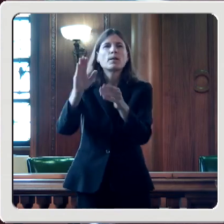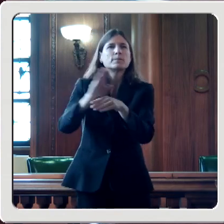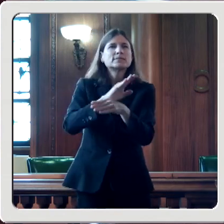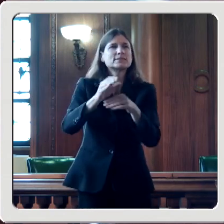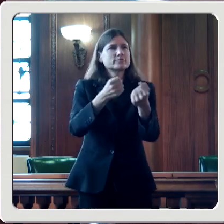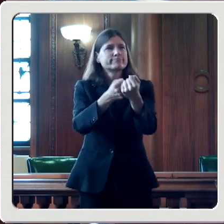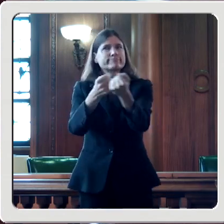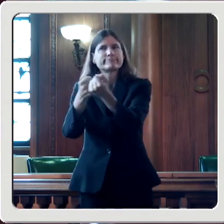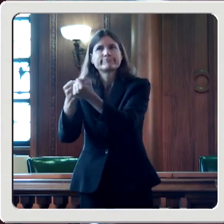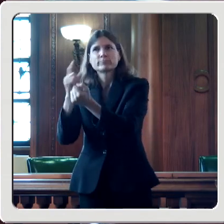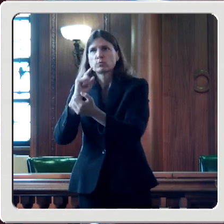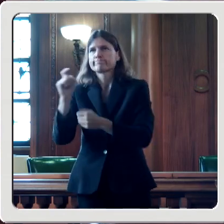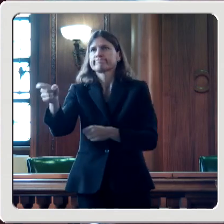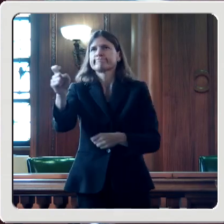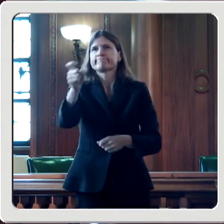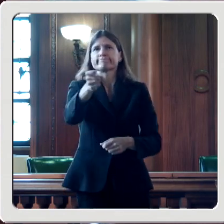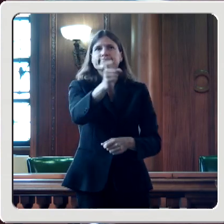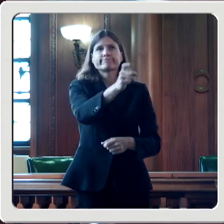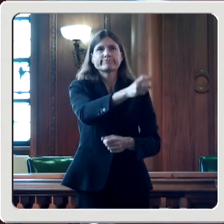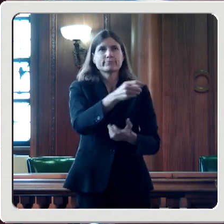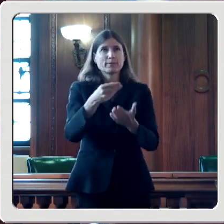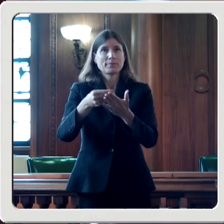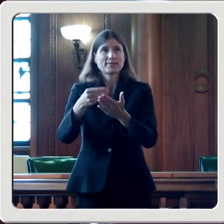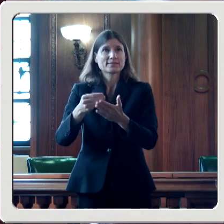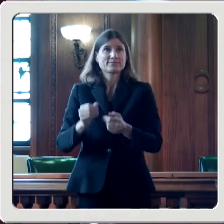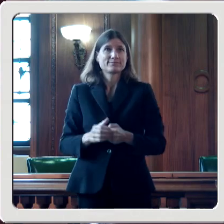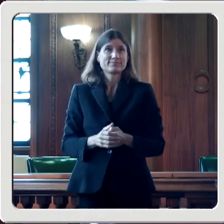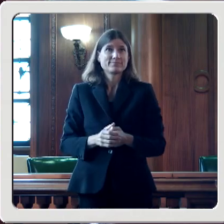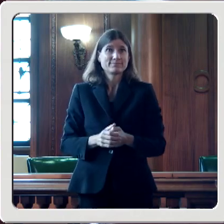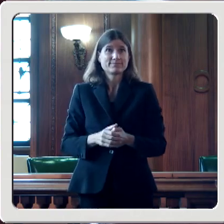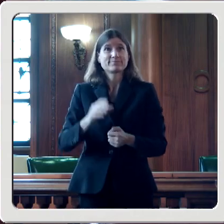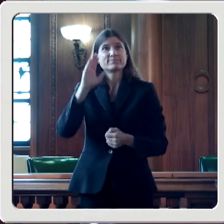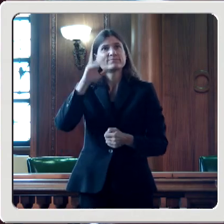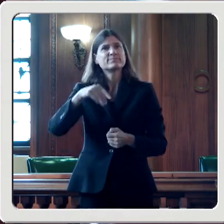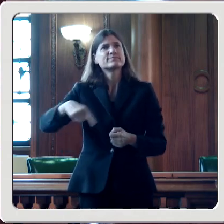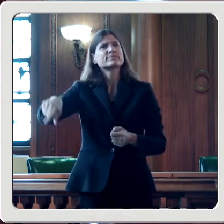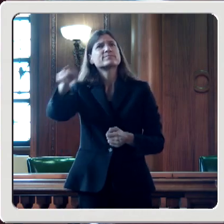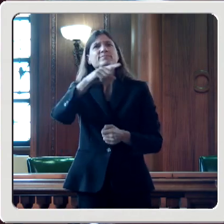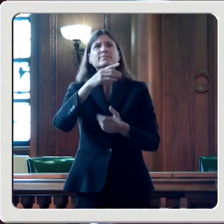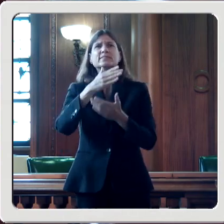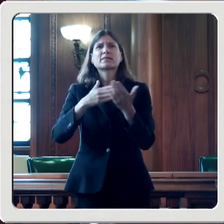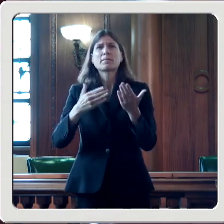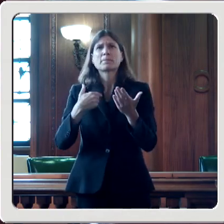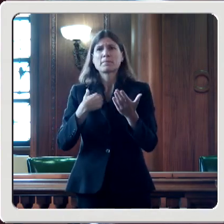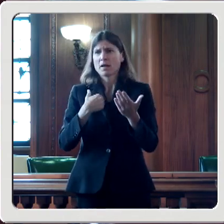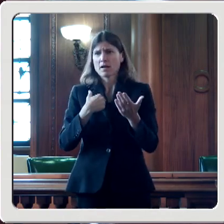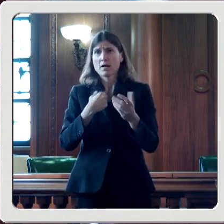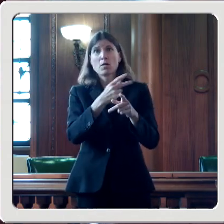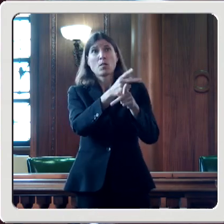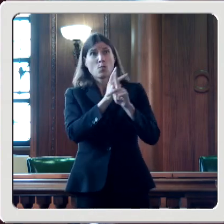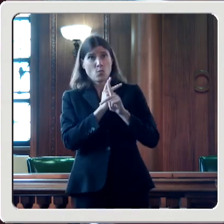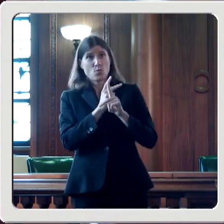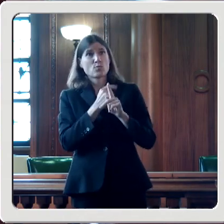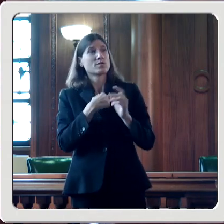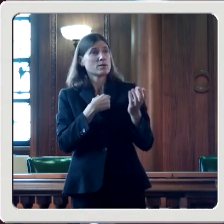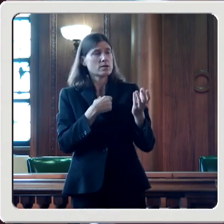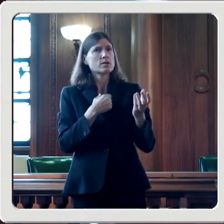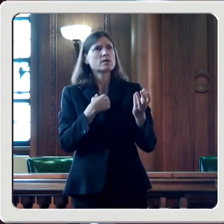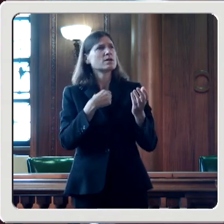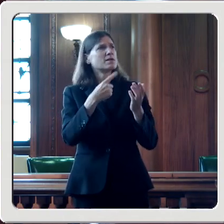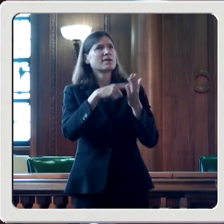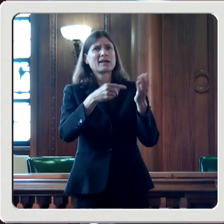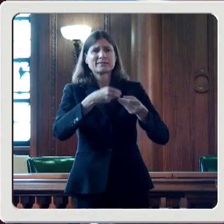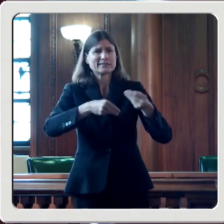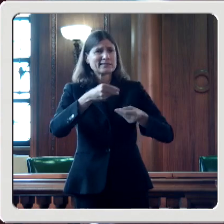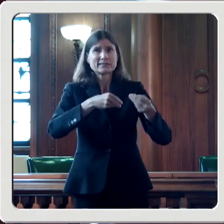we can do with deferred loans to help out those businesses. Attorney Bill Mahoney, my HR Labor Director. Again,